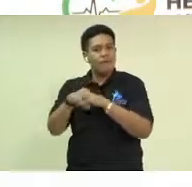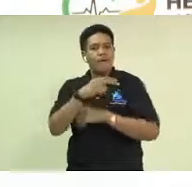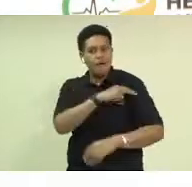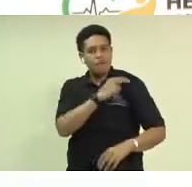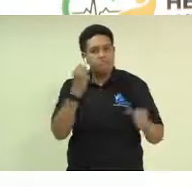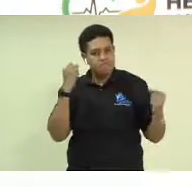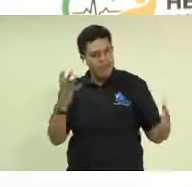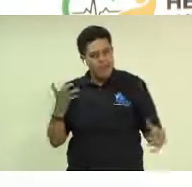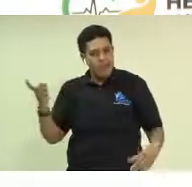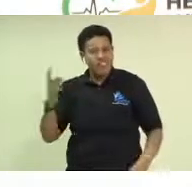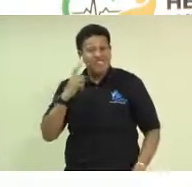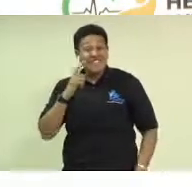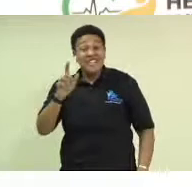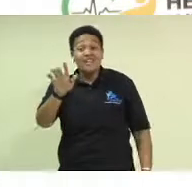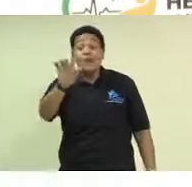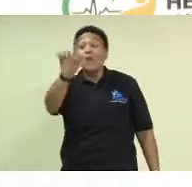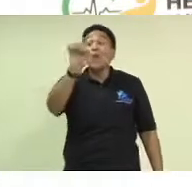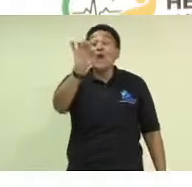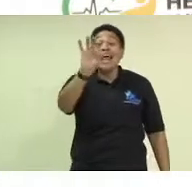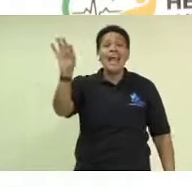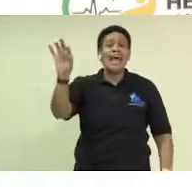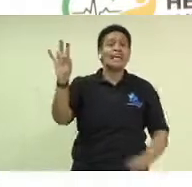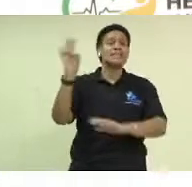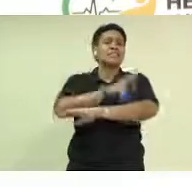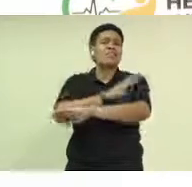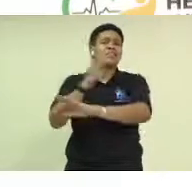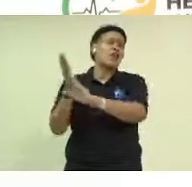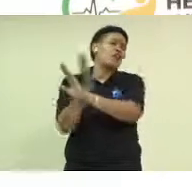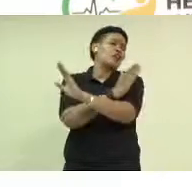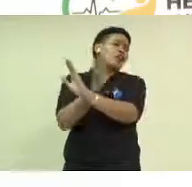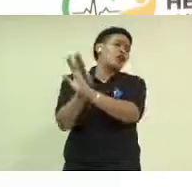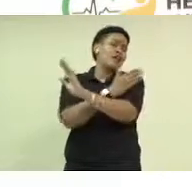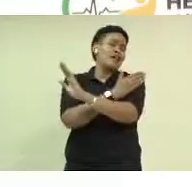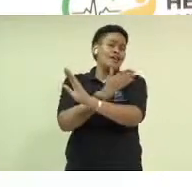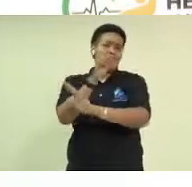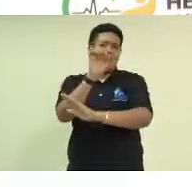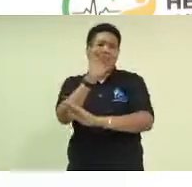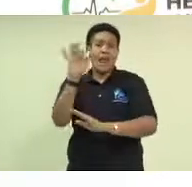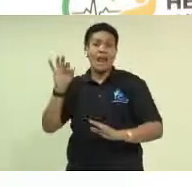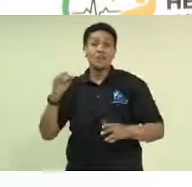from 199 daily hospitalization to